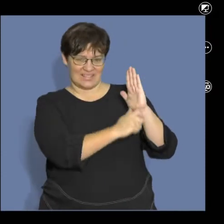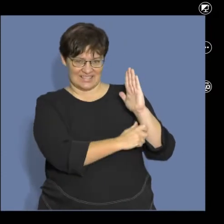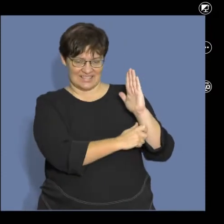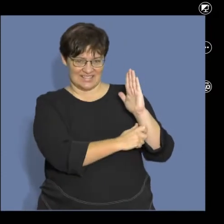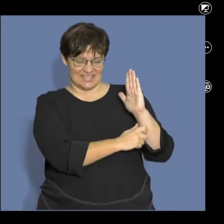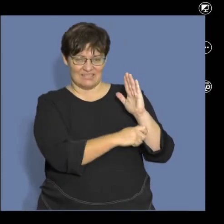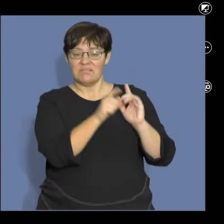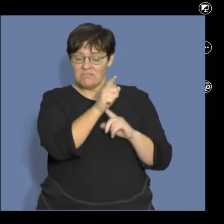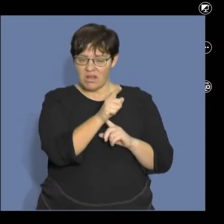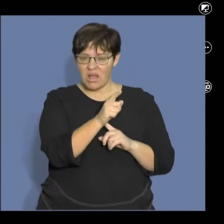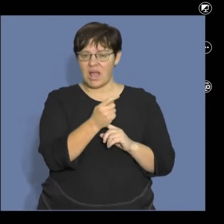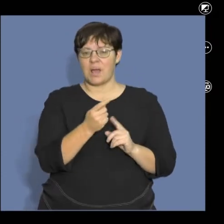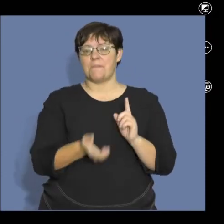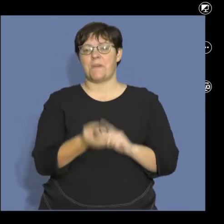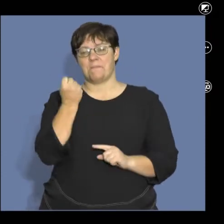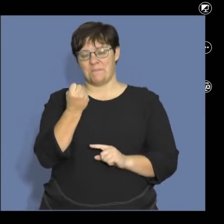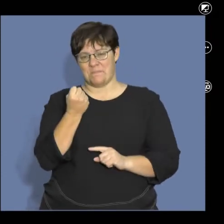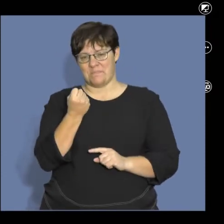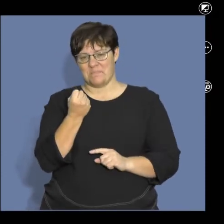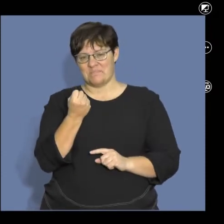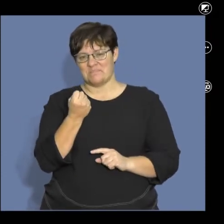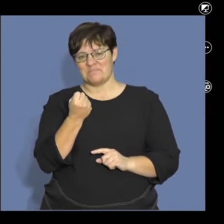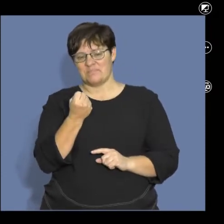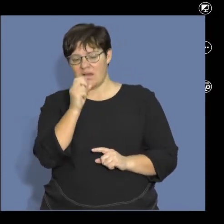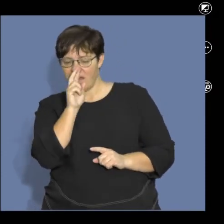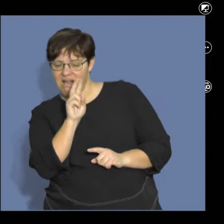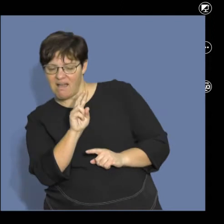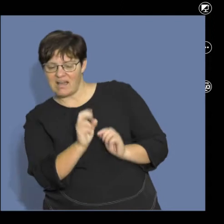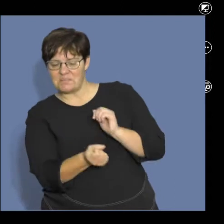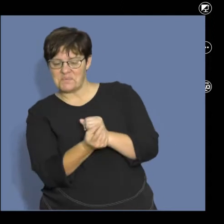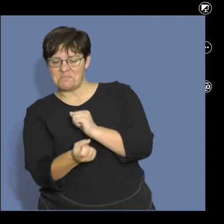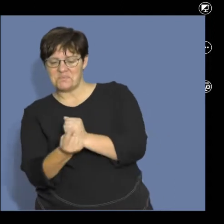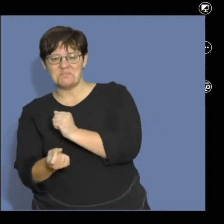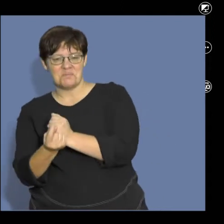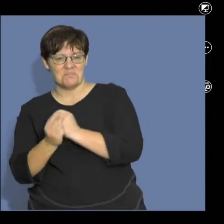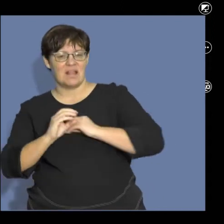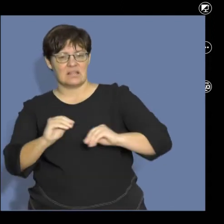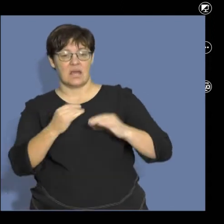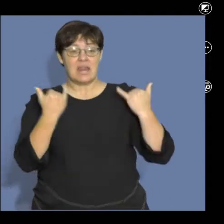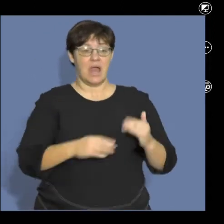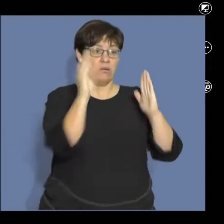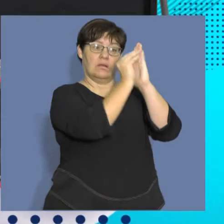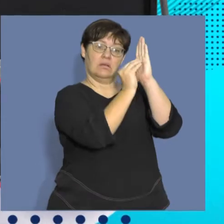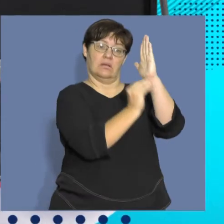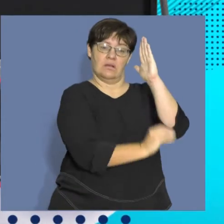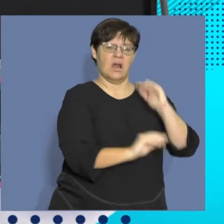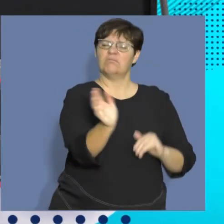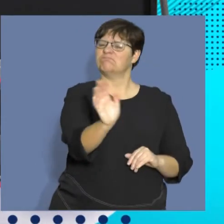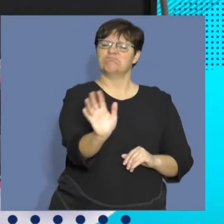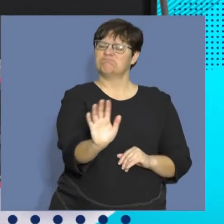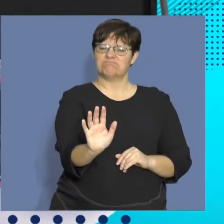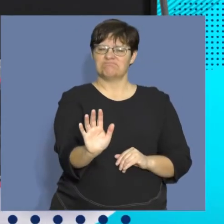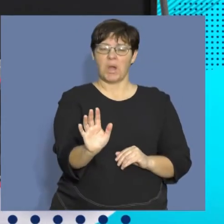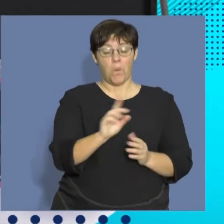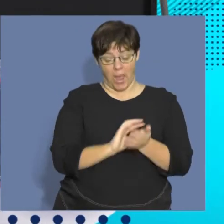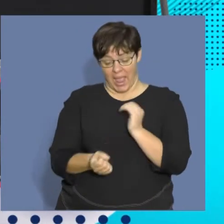terms you're going to encounter in this particular lesson. And don't worry about copying them down now. As